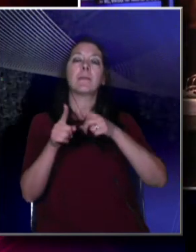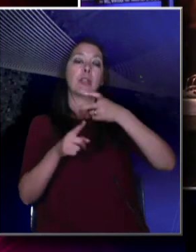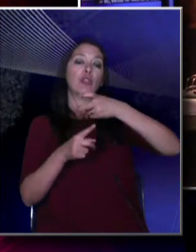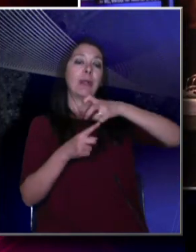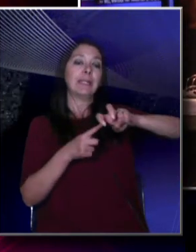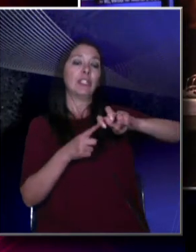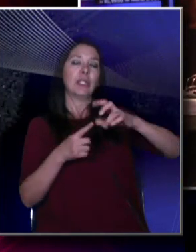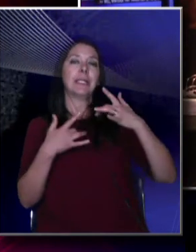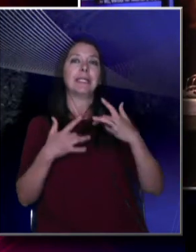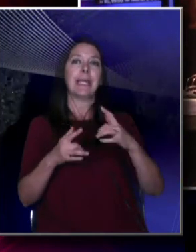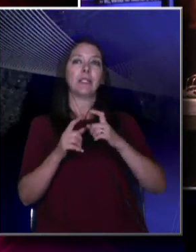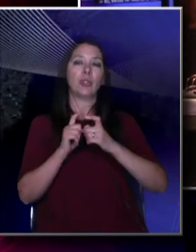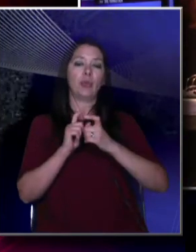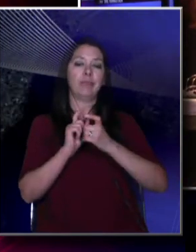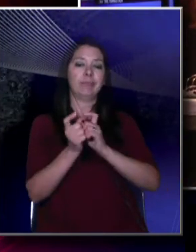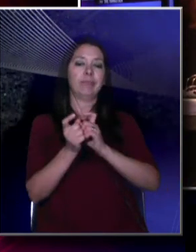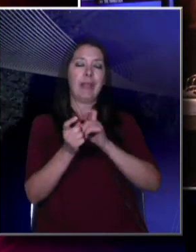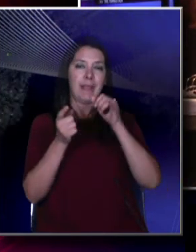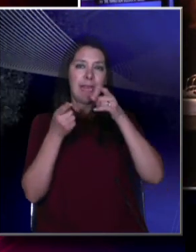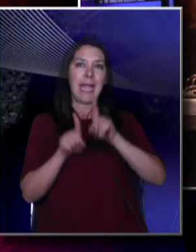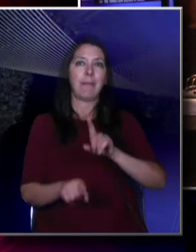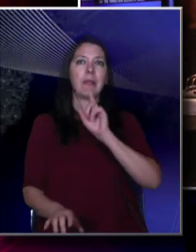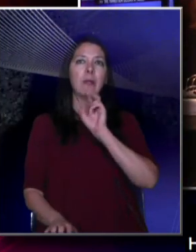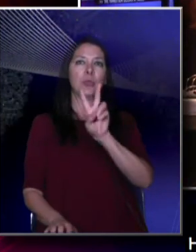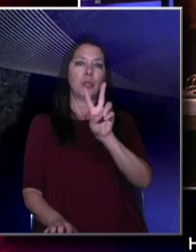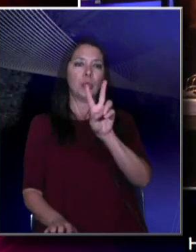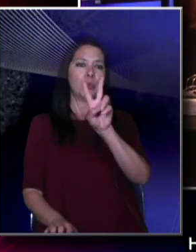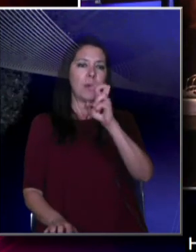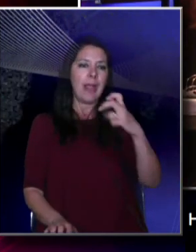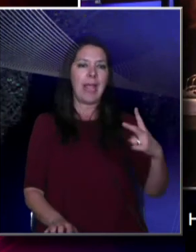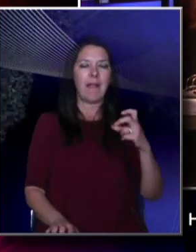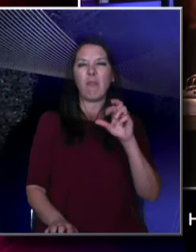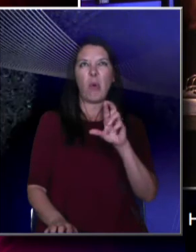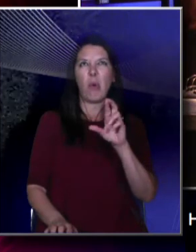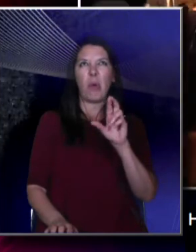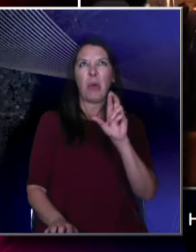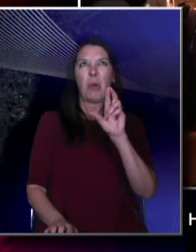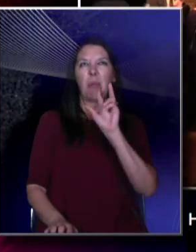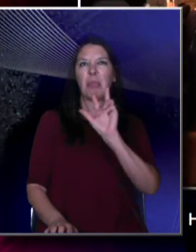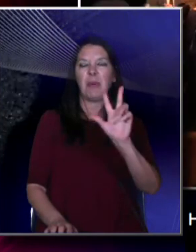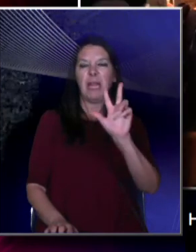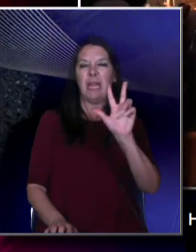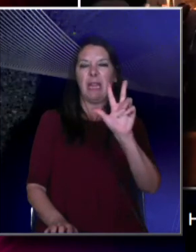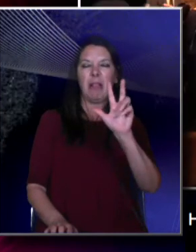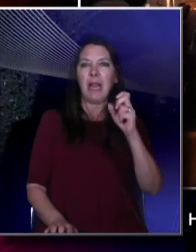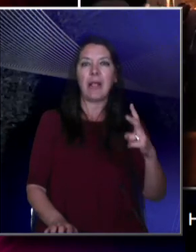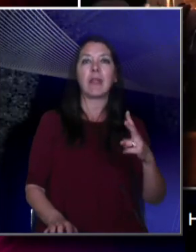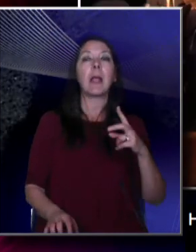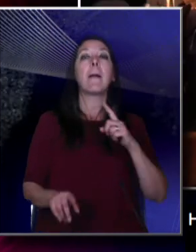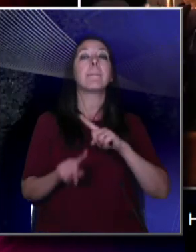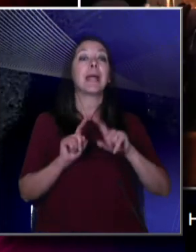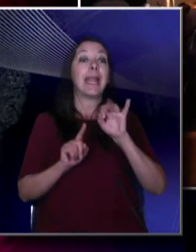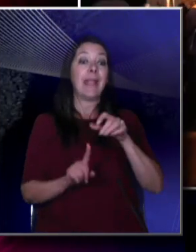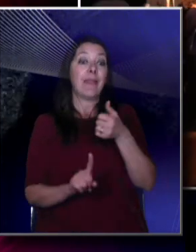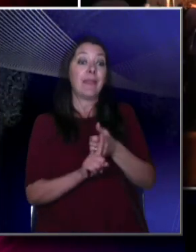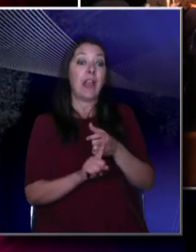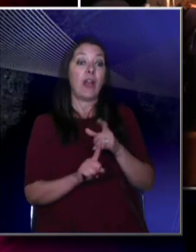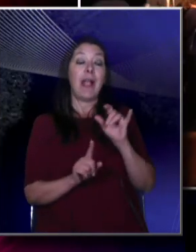about 2.5, 2 3/4. Not if a child's identified at 3.